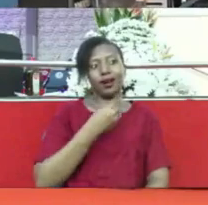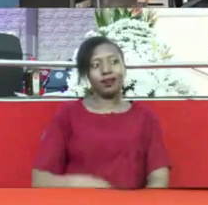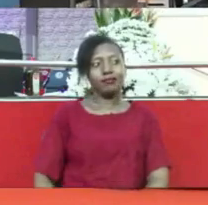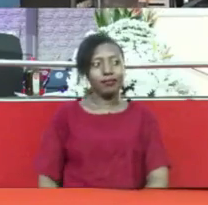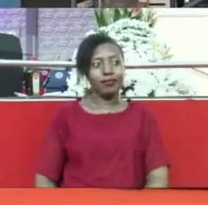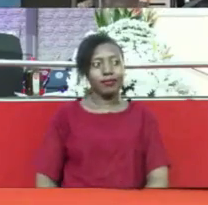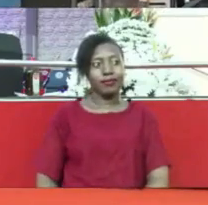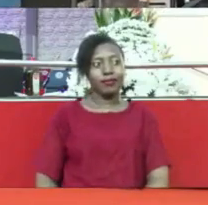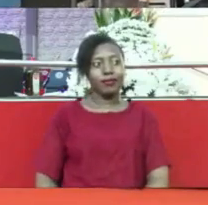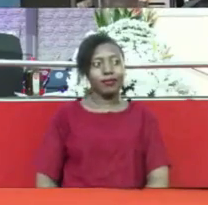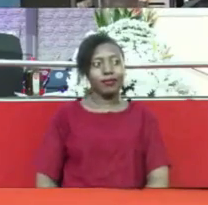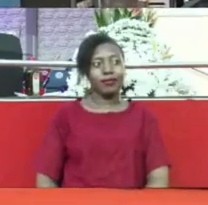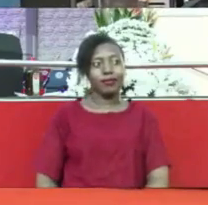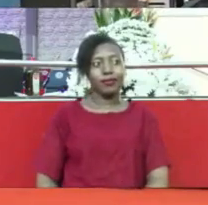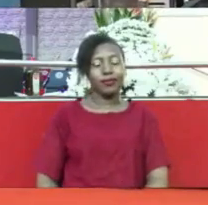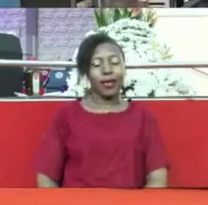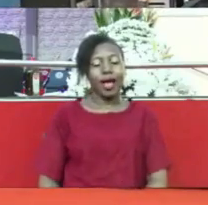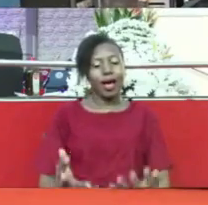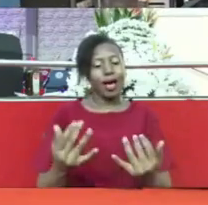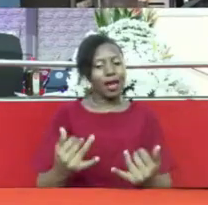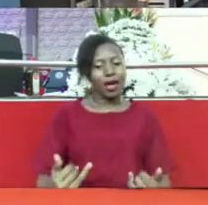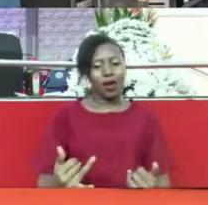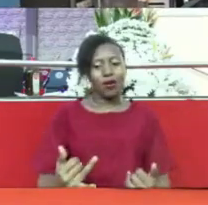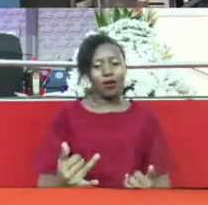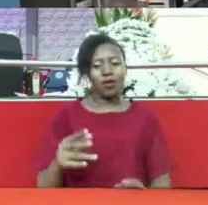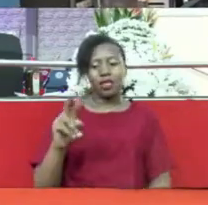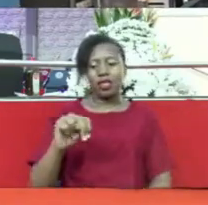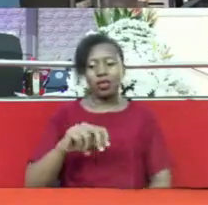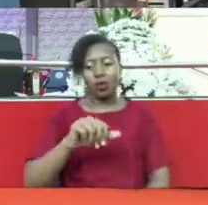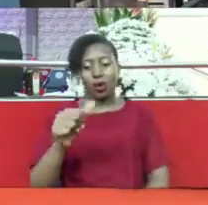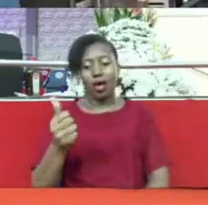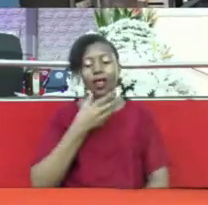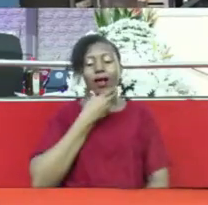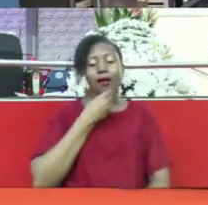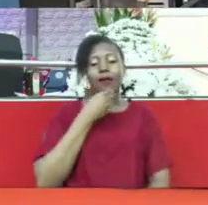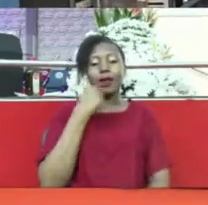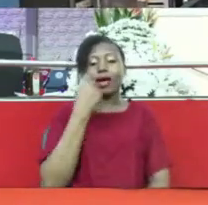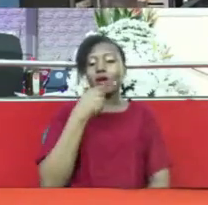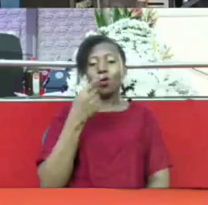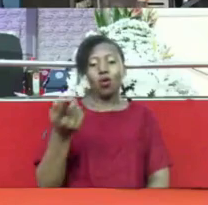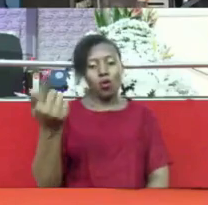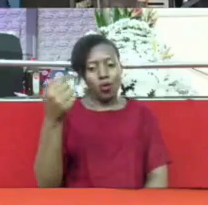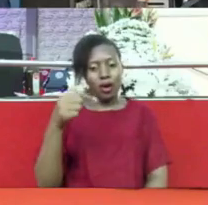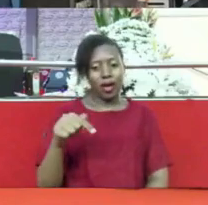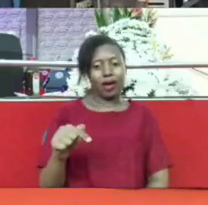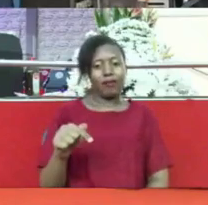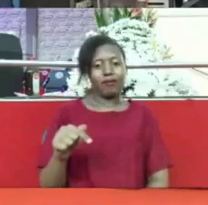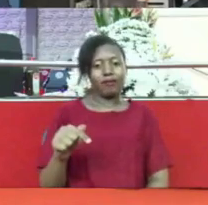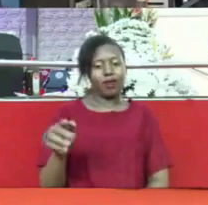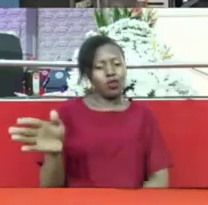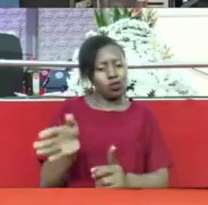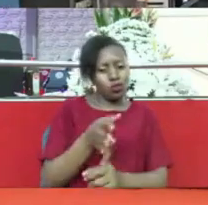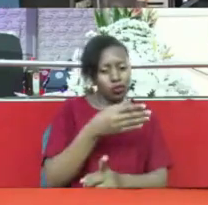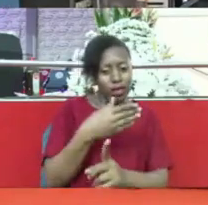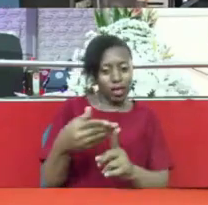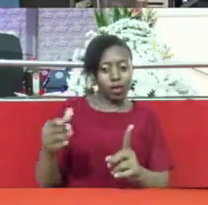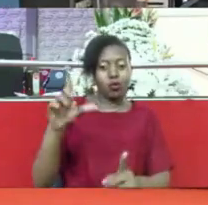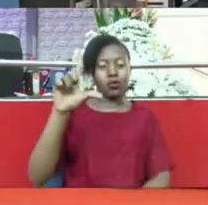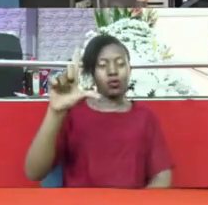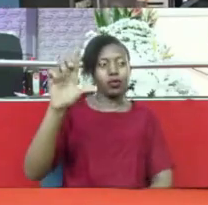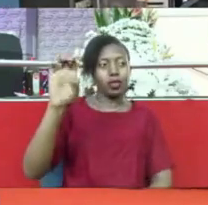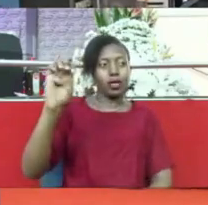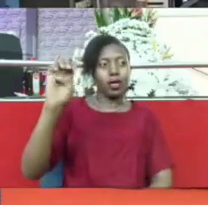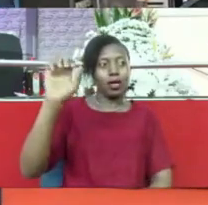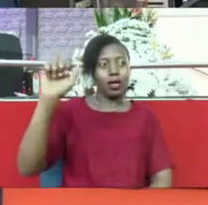no young man who has come to my homestead saying he want to get married to Leah. Na akaona yule kijana ambaye